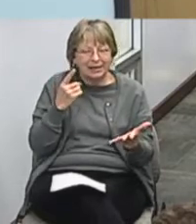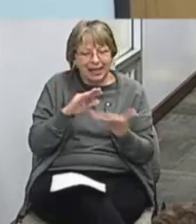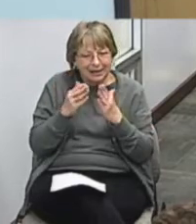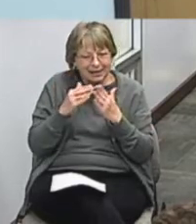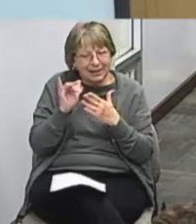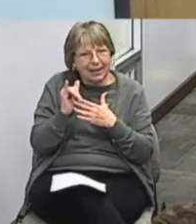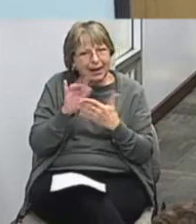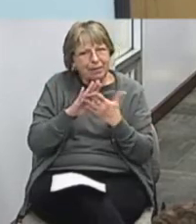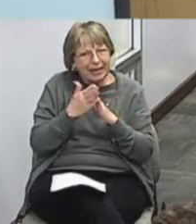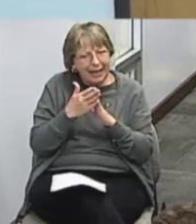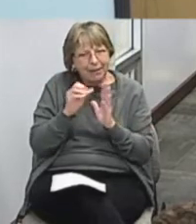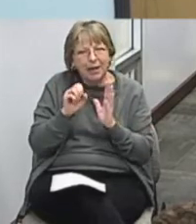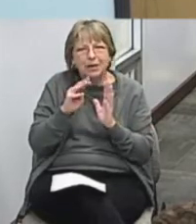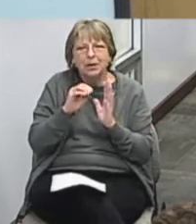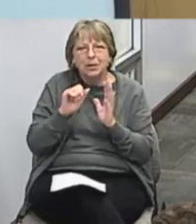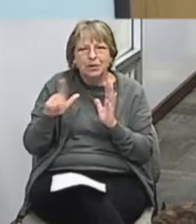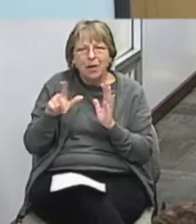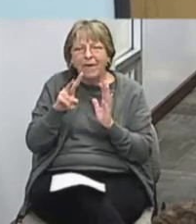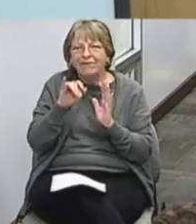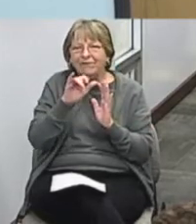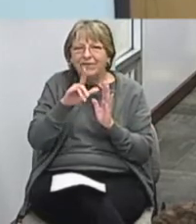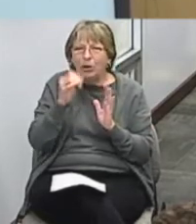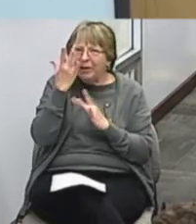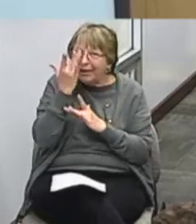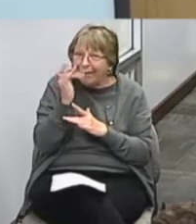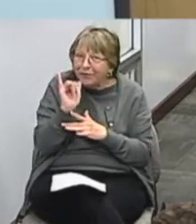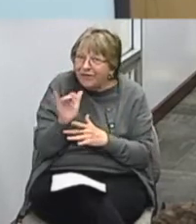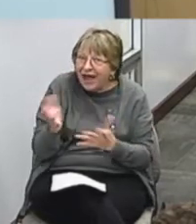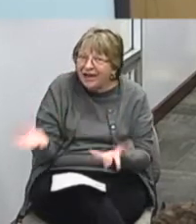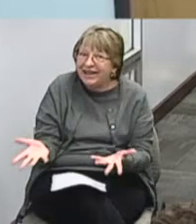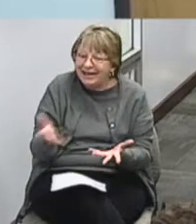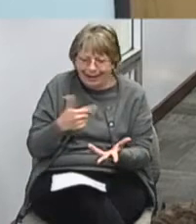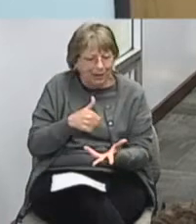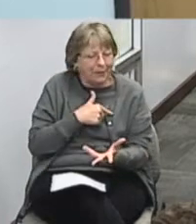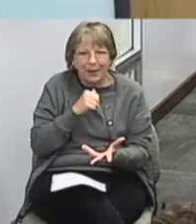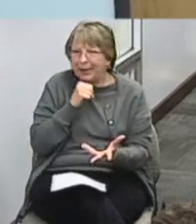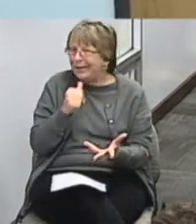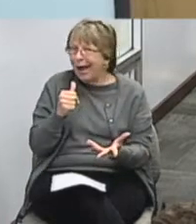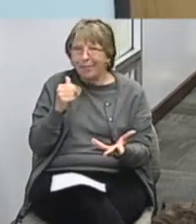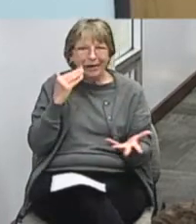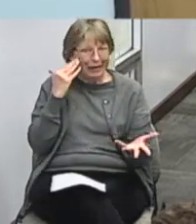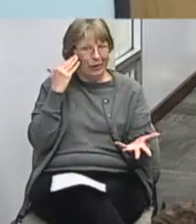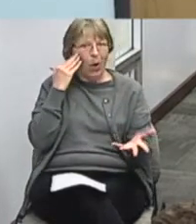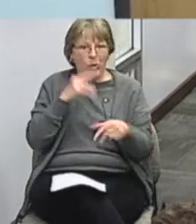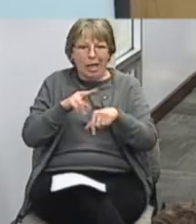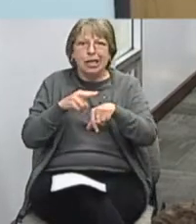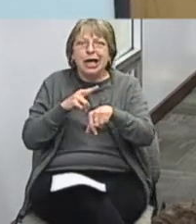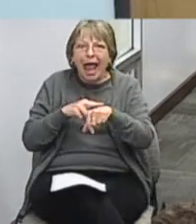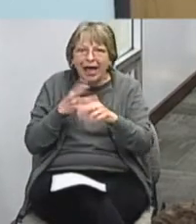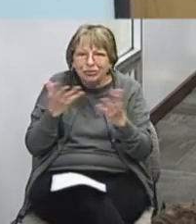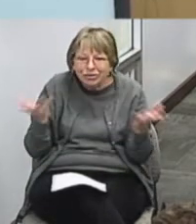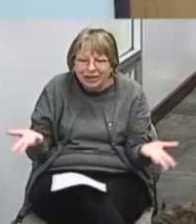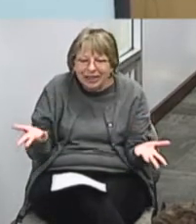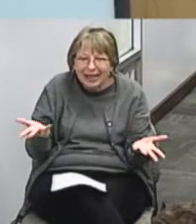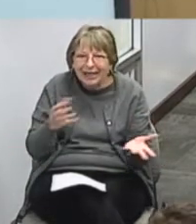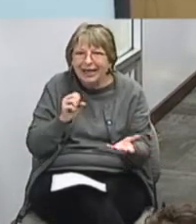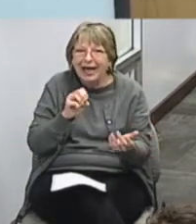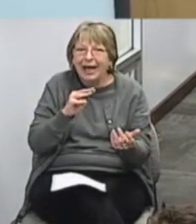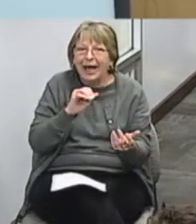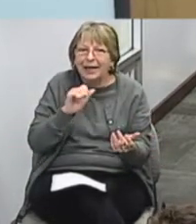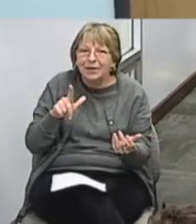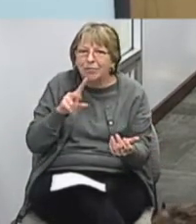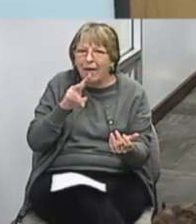Smallville because of those features. We would not be nationally recognized as Smallville if that park did